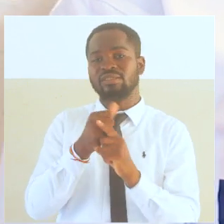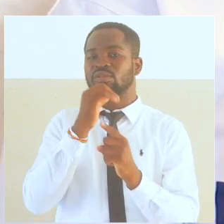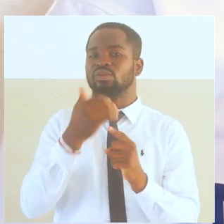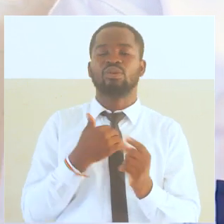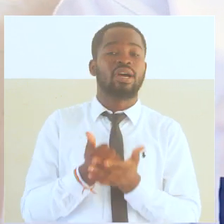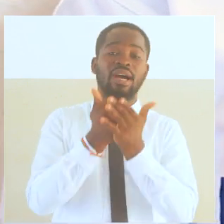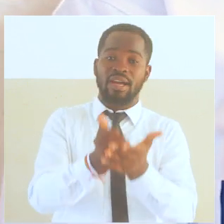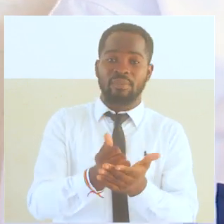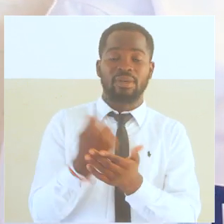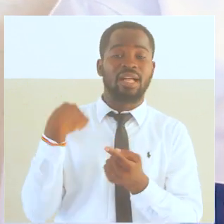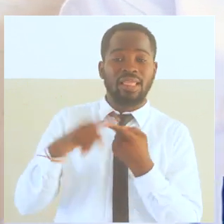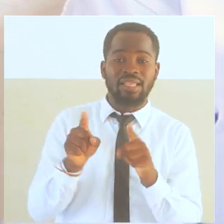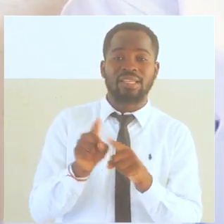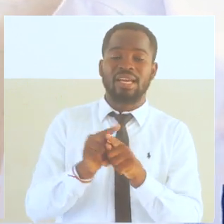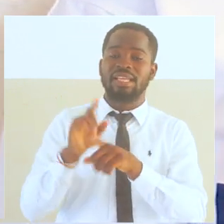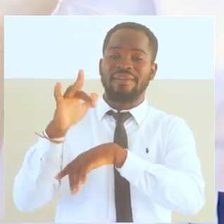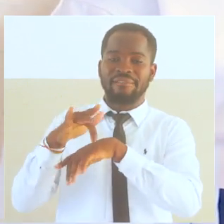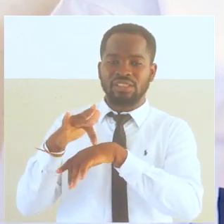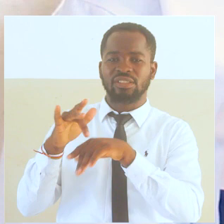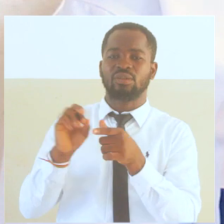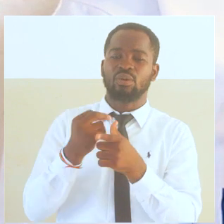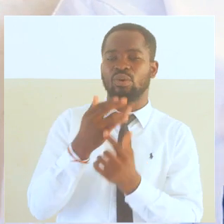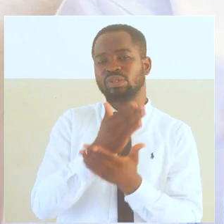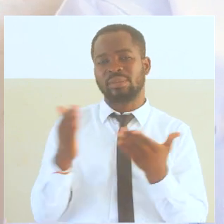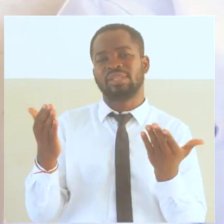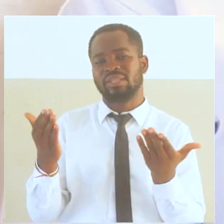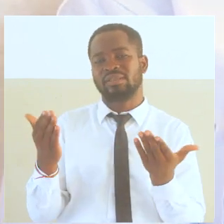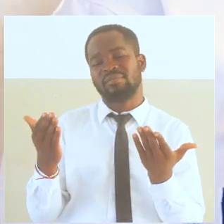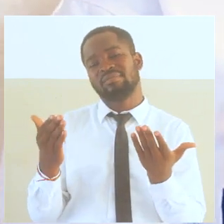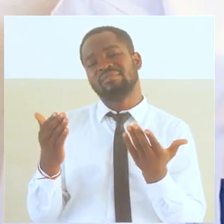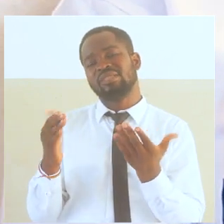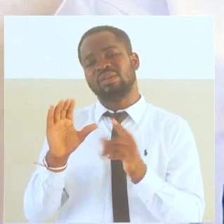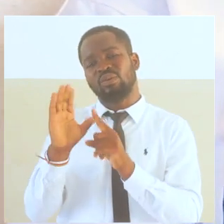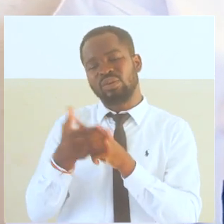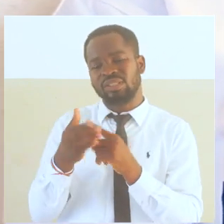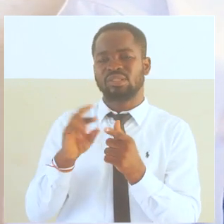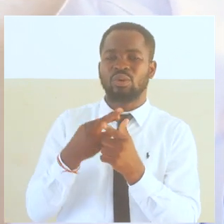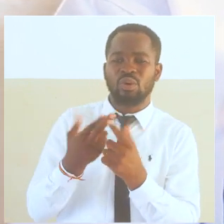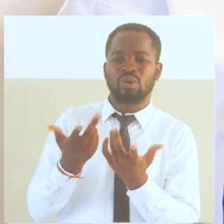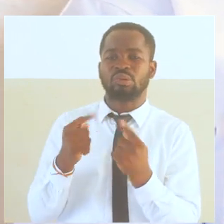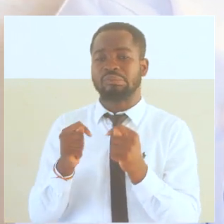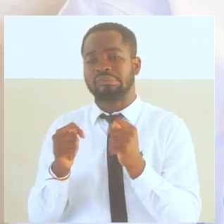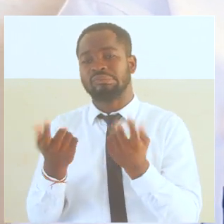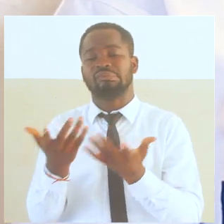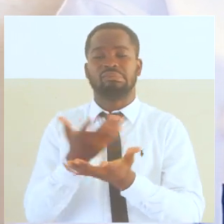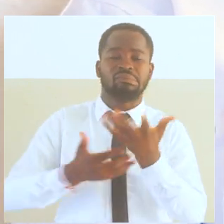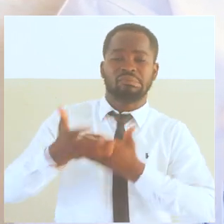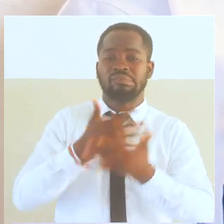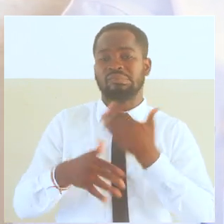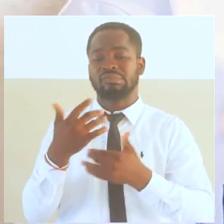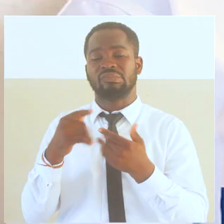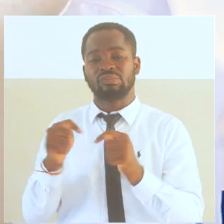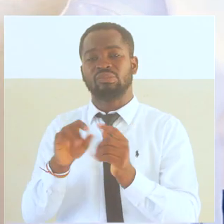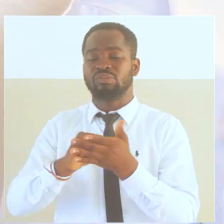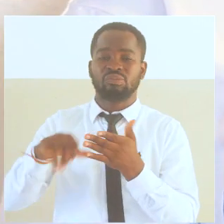And financially also, anytime we were paid, the money will just flow out